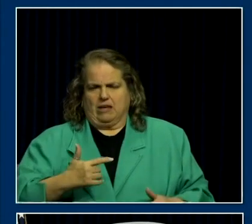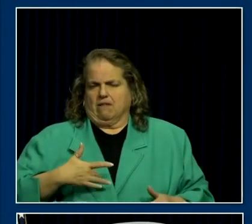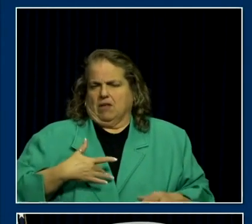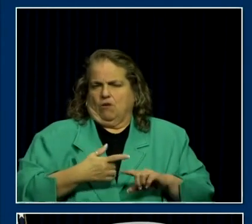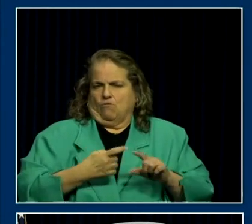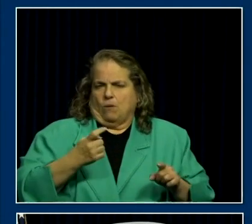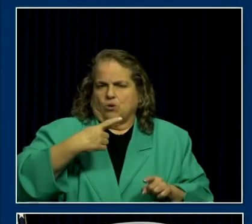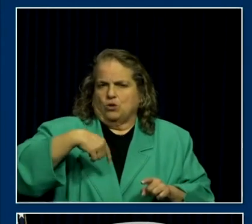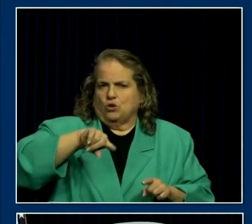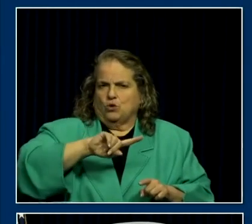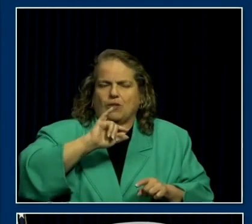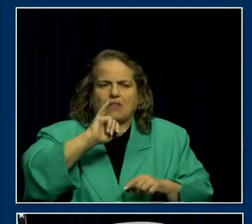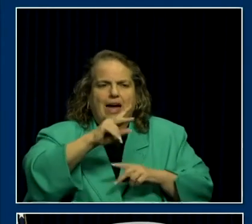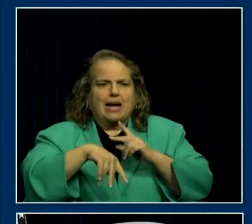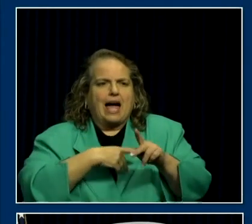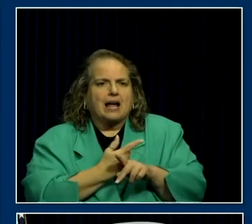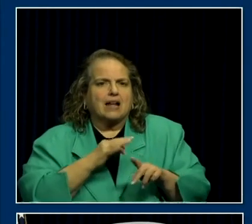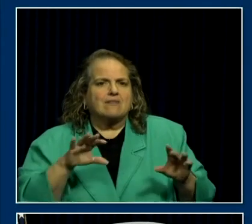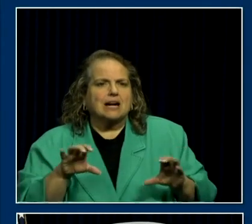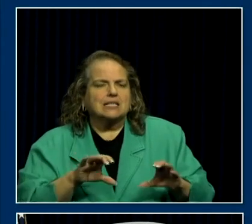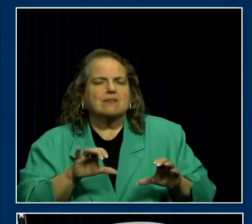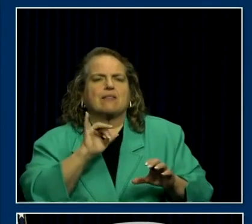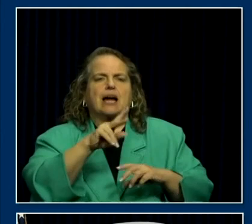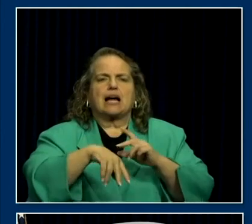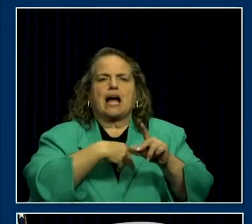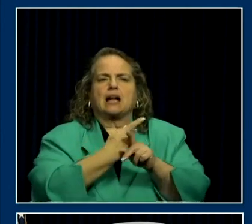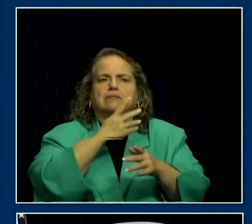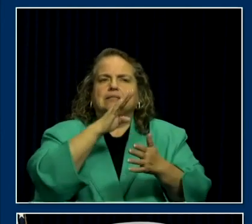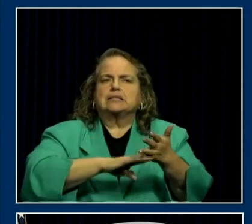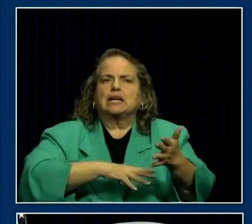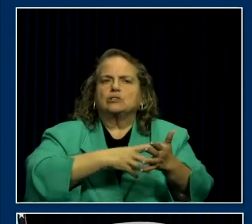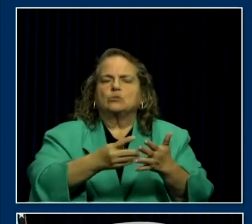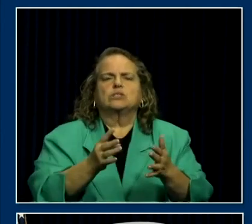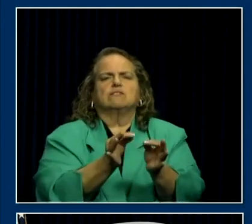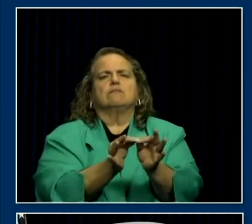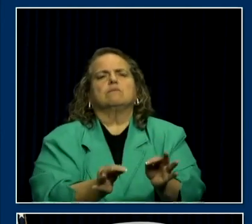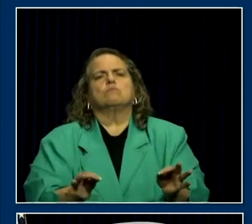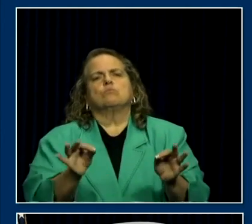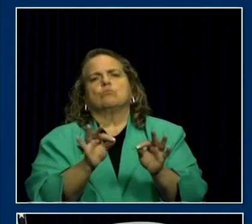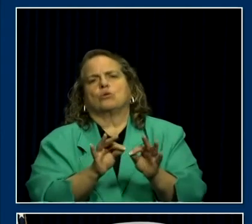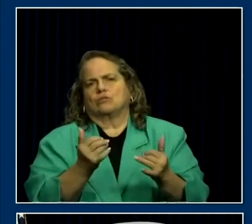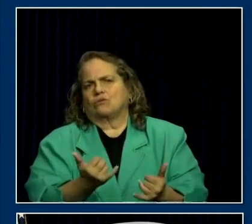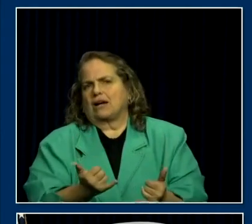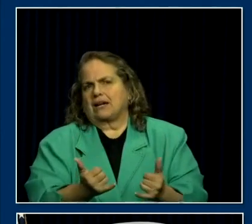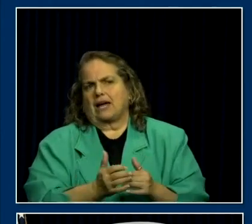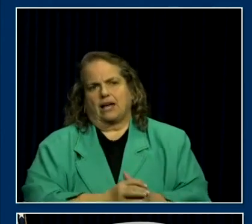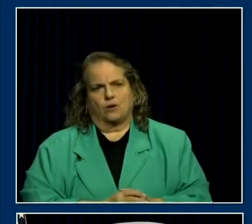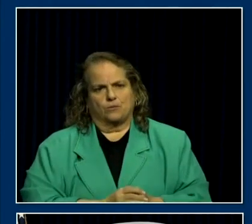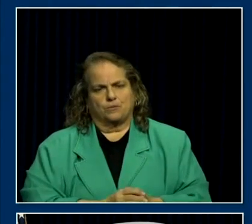of activities and the type of schedule is so incredibly important right now.